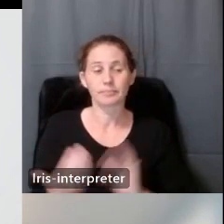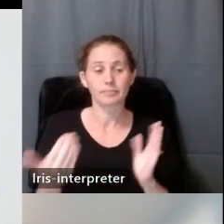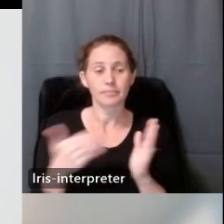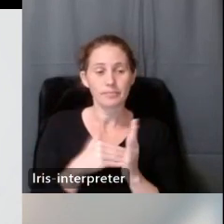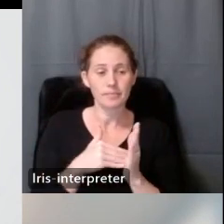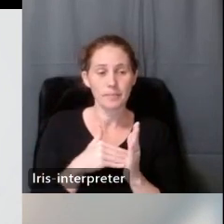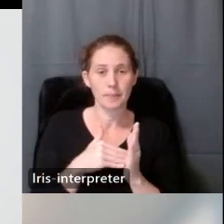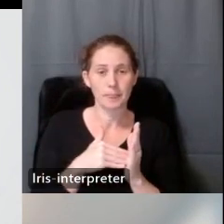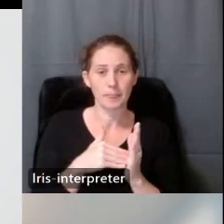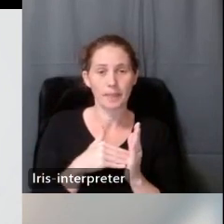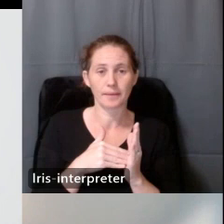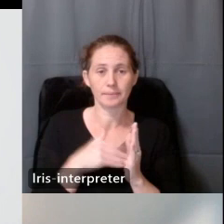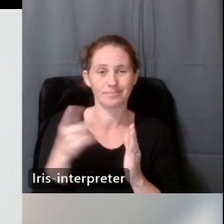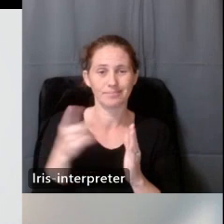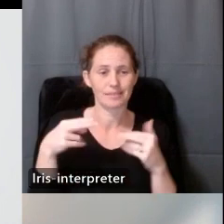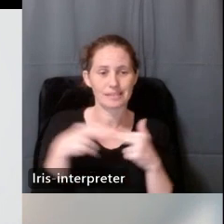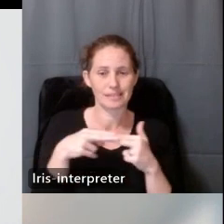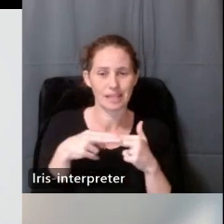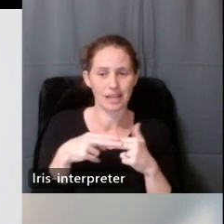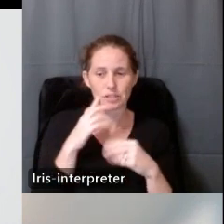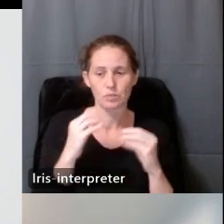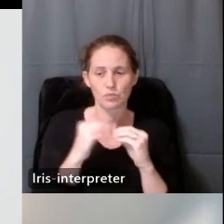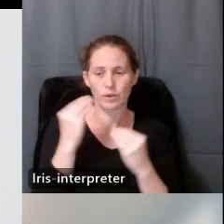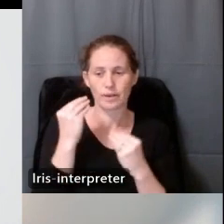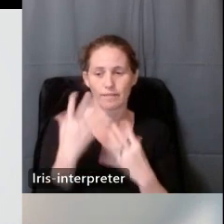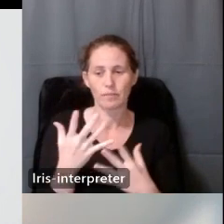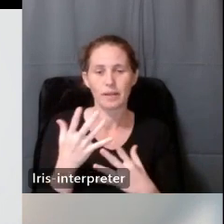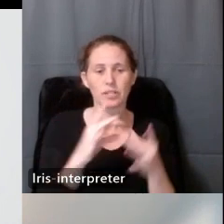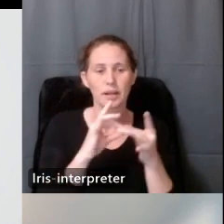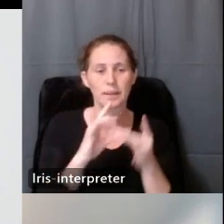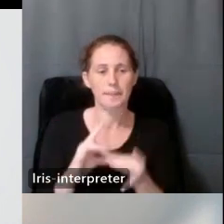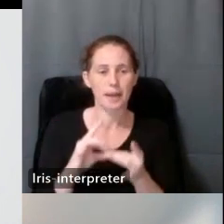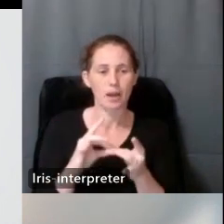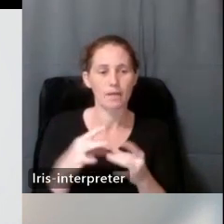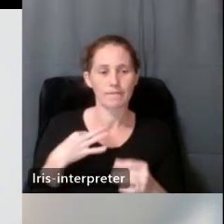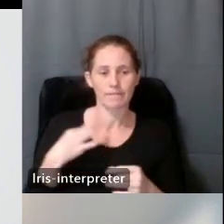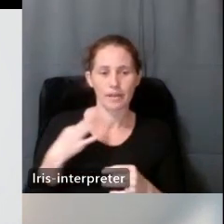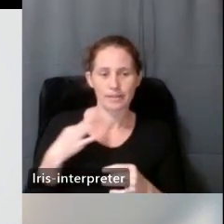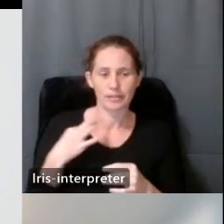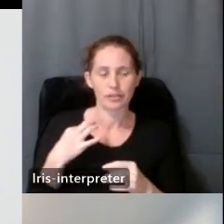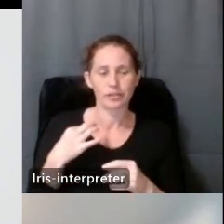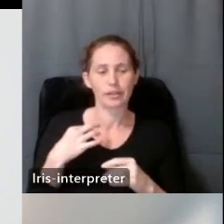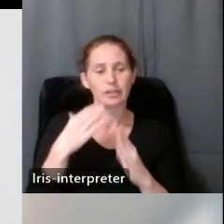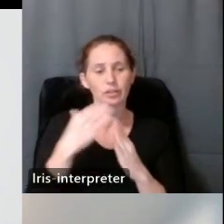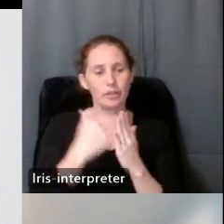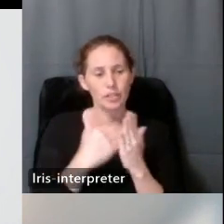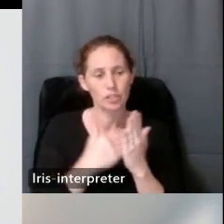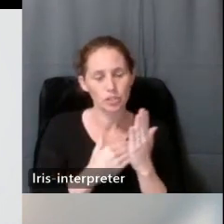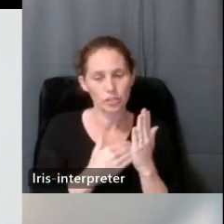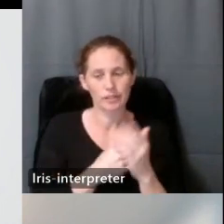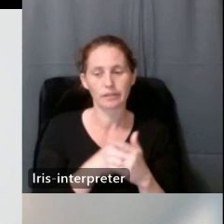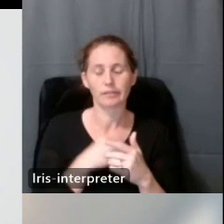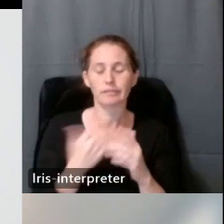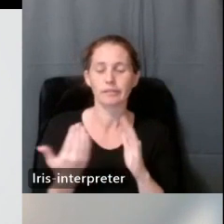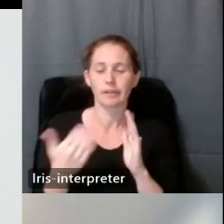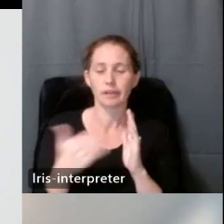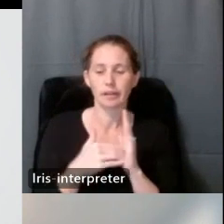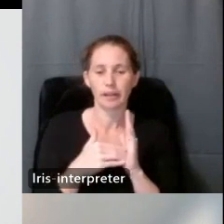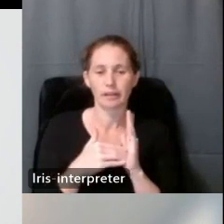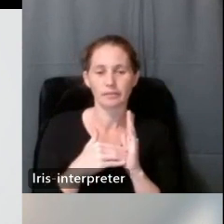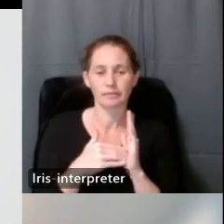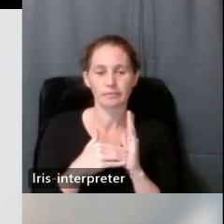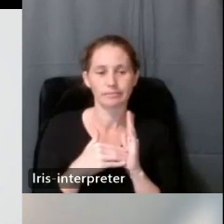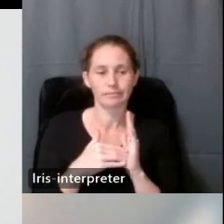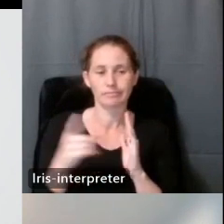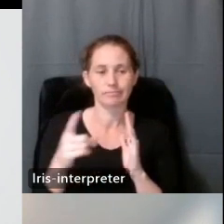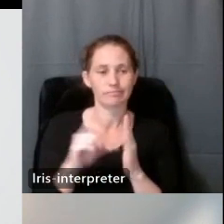Again, just this slide, some more information on voluntary registries. Again,